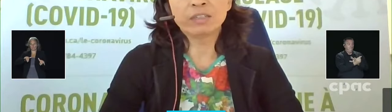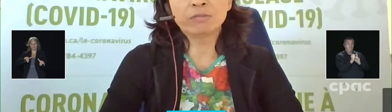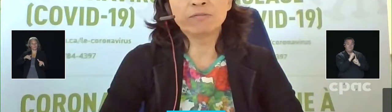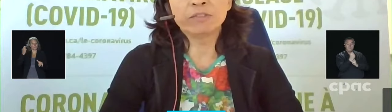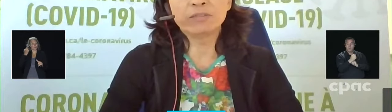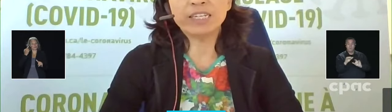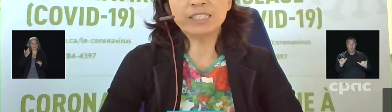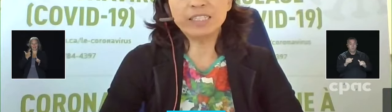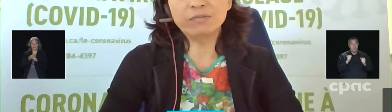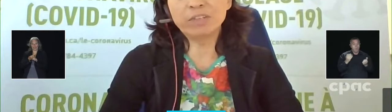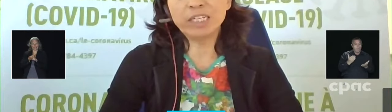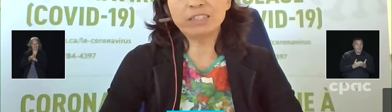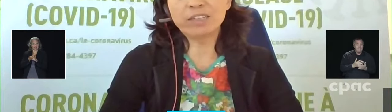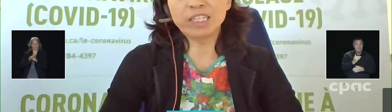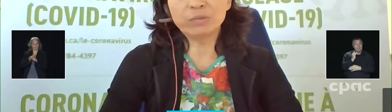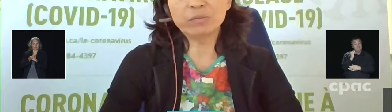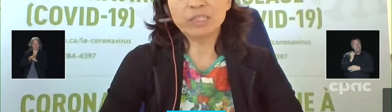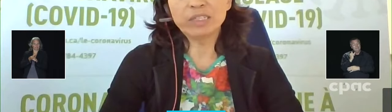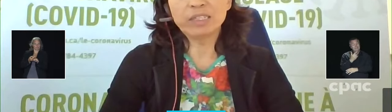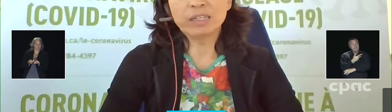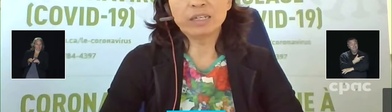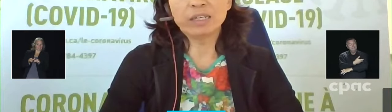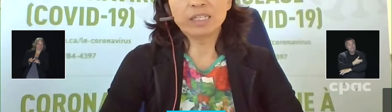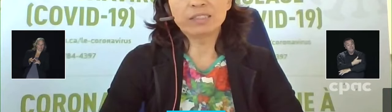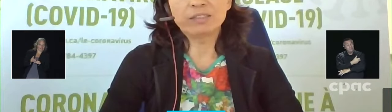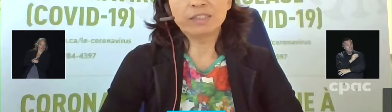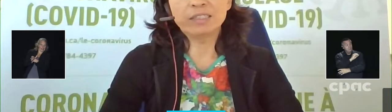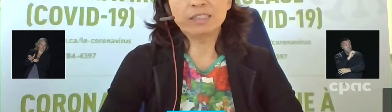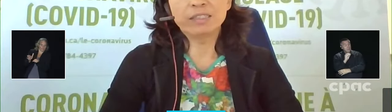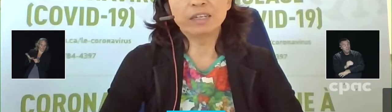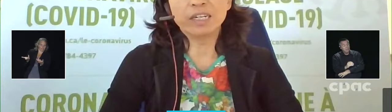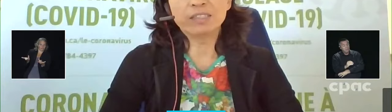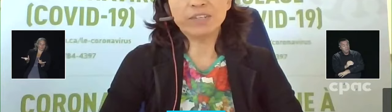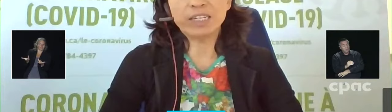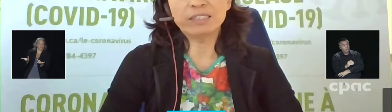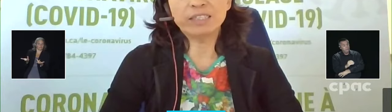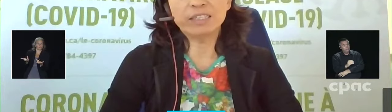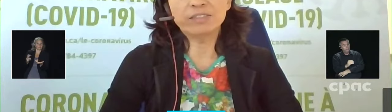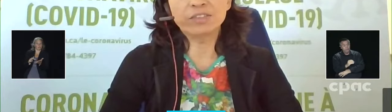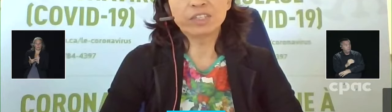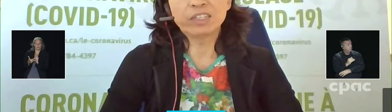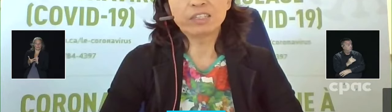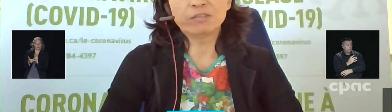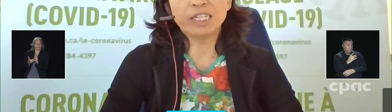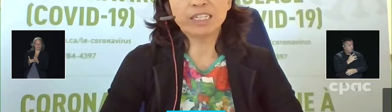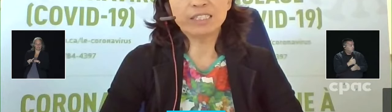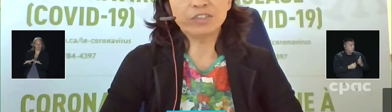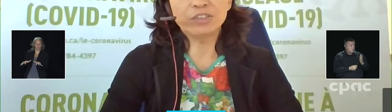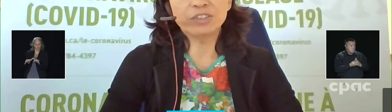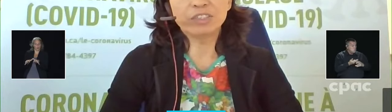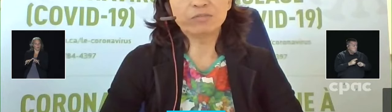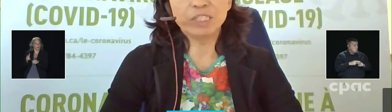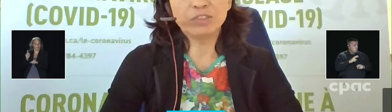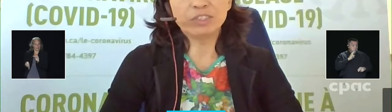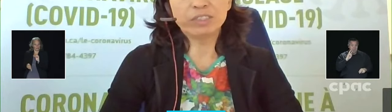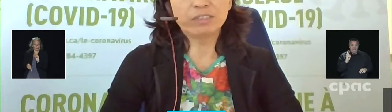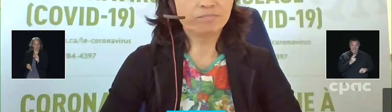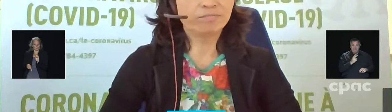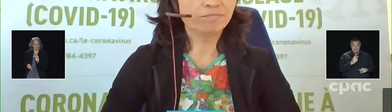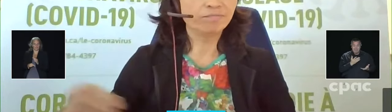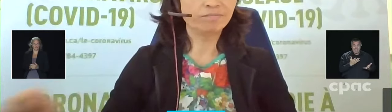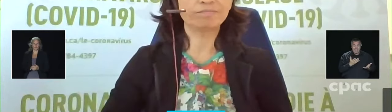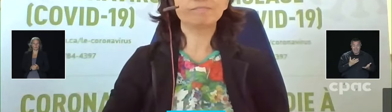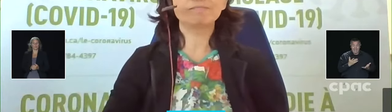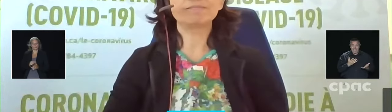vaccinations, the vaccine rate going up is not as fast as the relaxation of